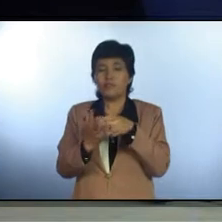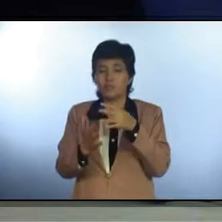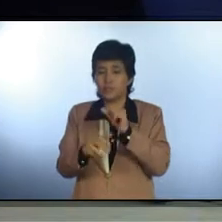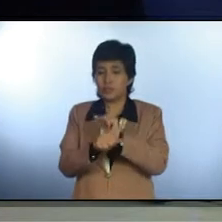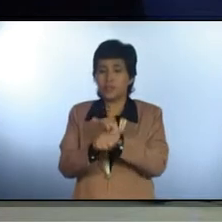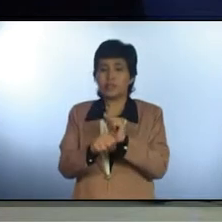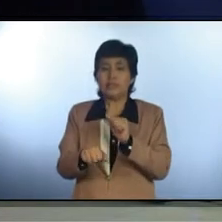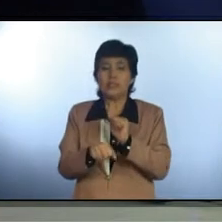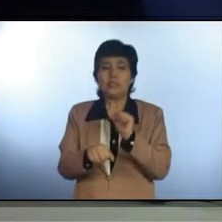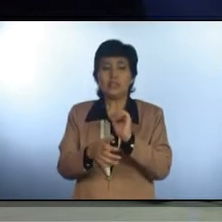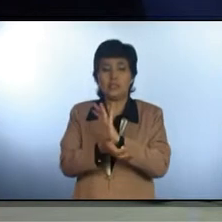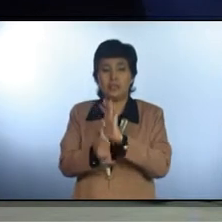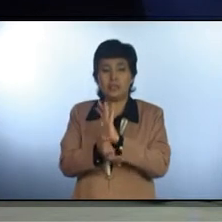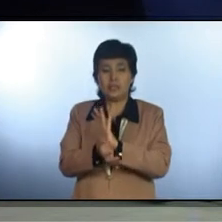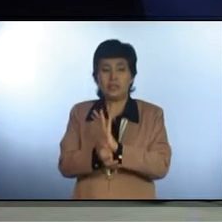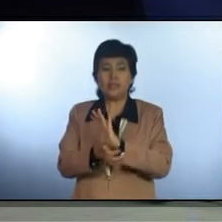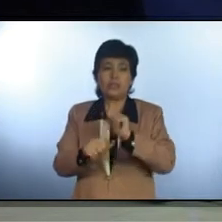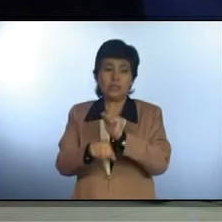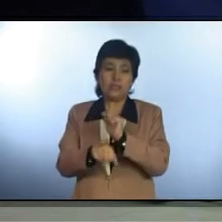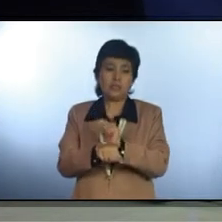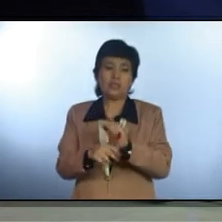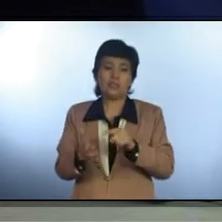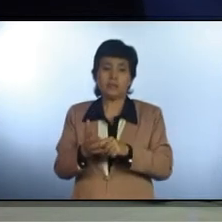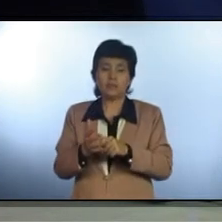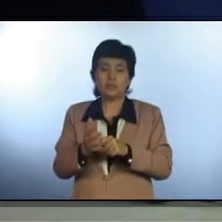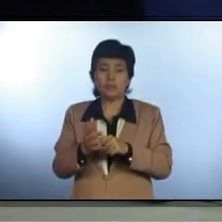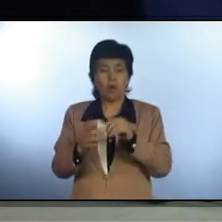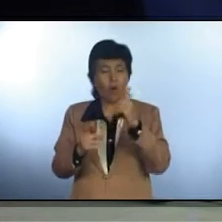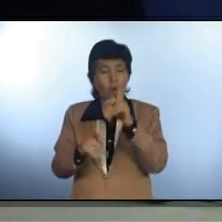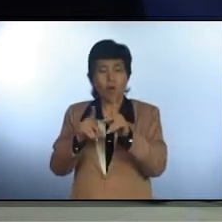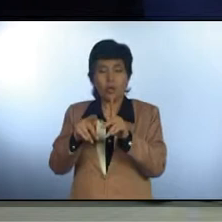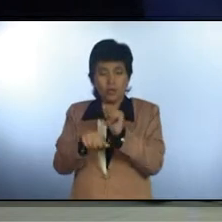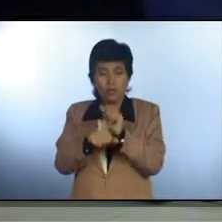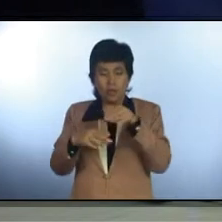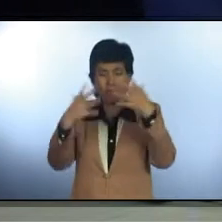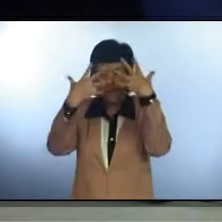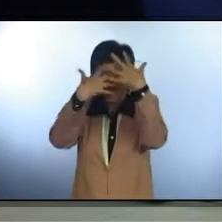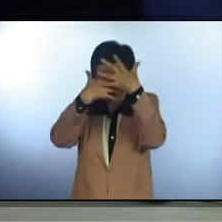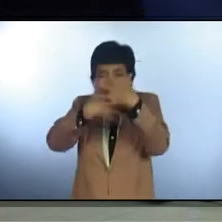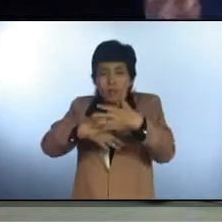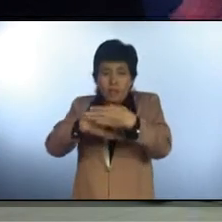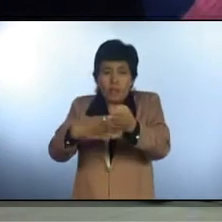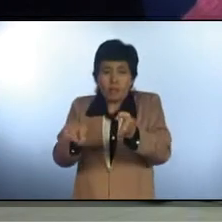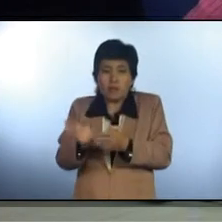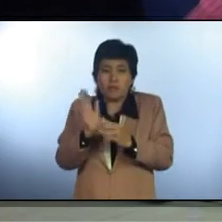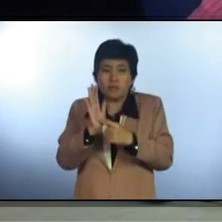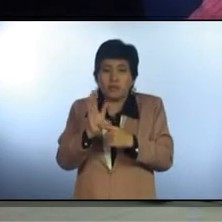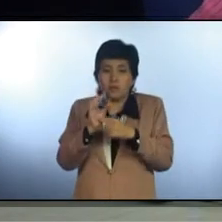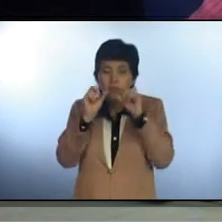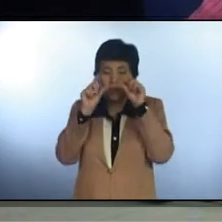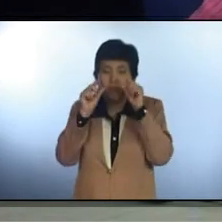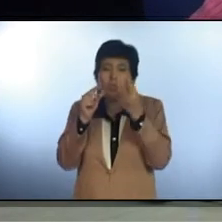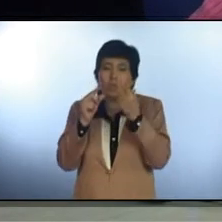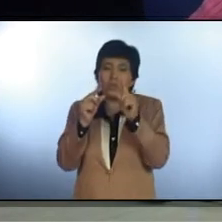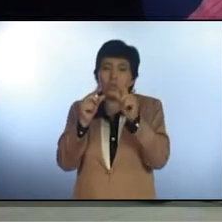about someone sitting in a very dark room, okay? They just show the blinking of the